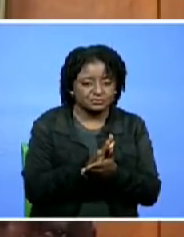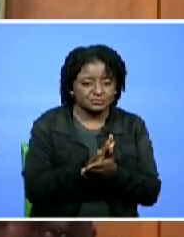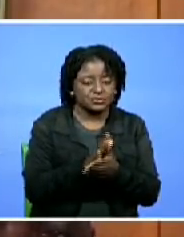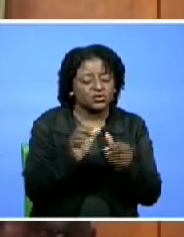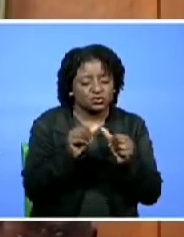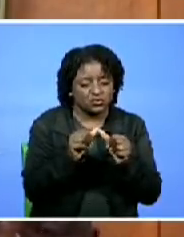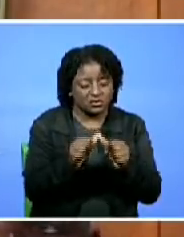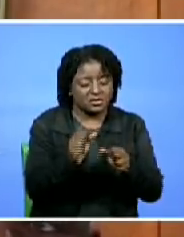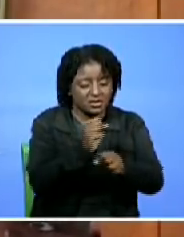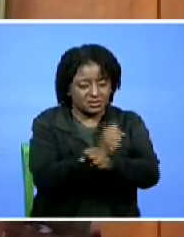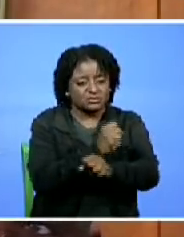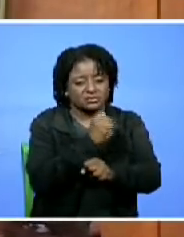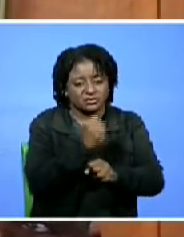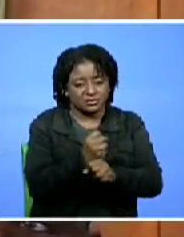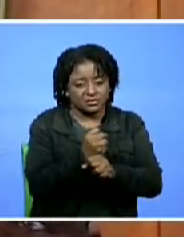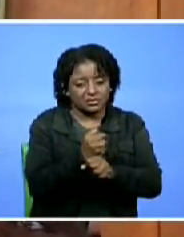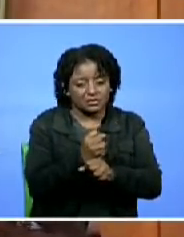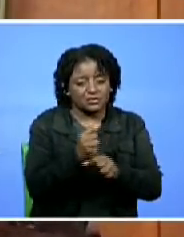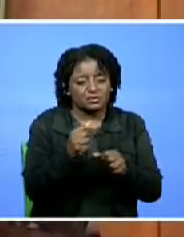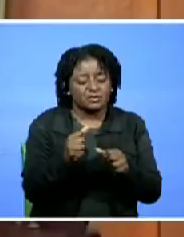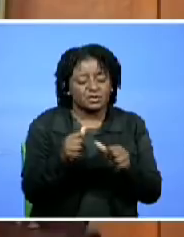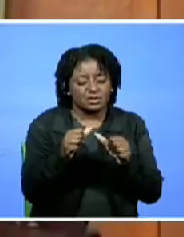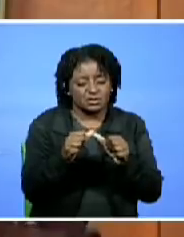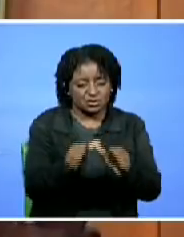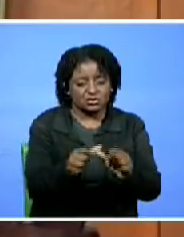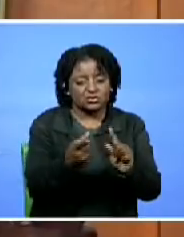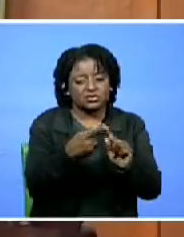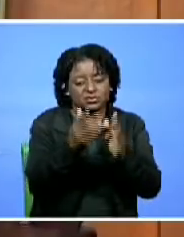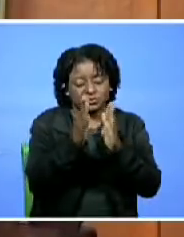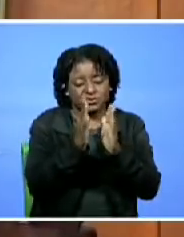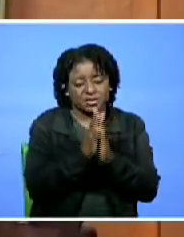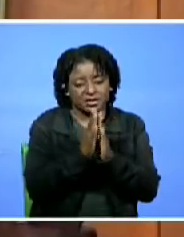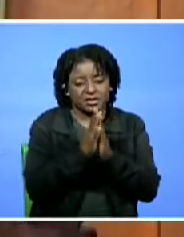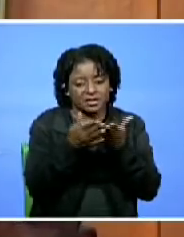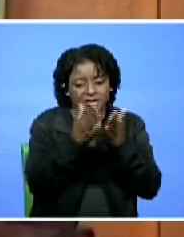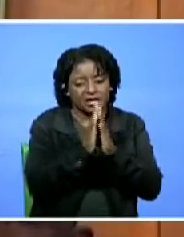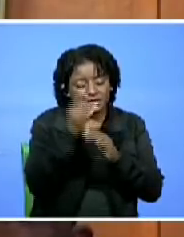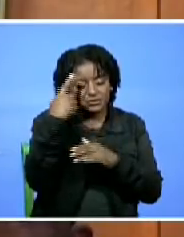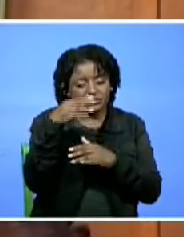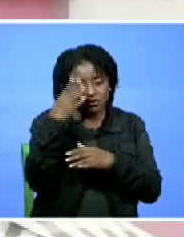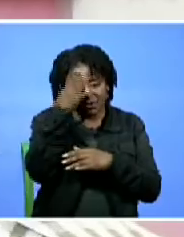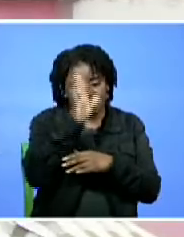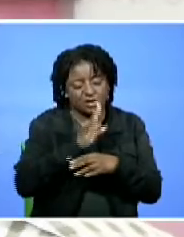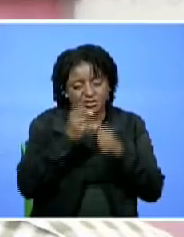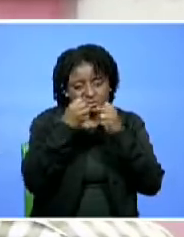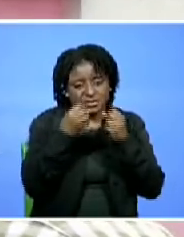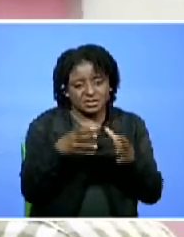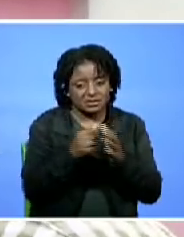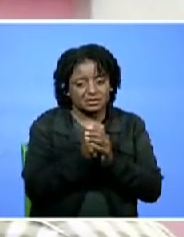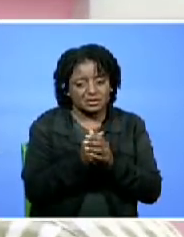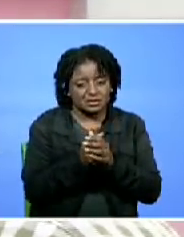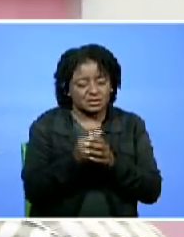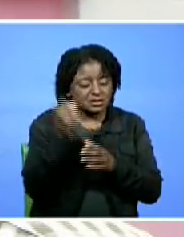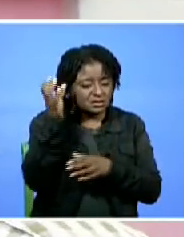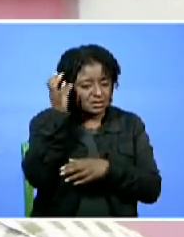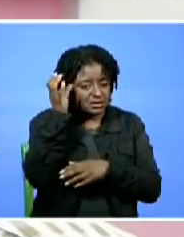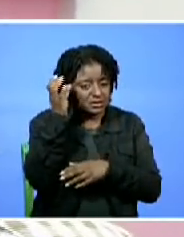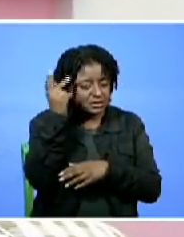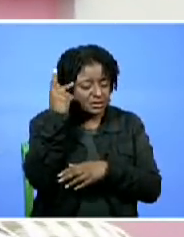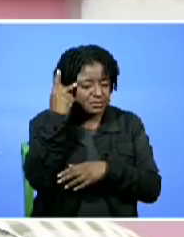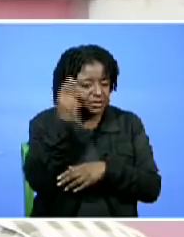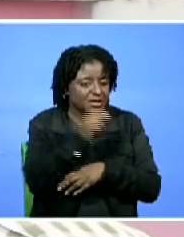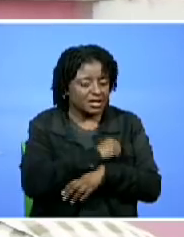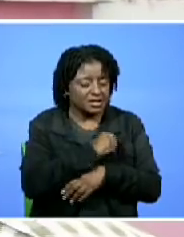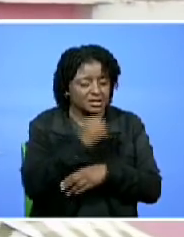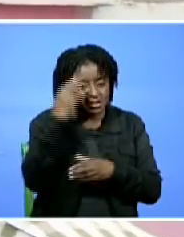remain steady, and let us all continue to pray and ask for God's blessing. Kermit Adderley is the husband of crash